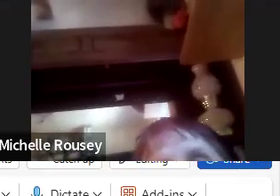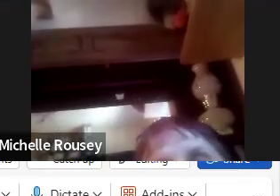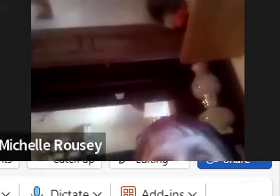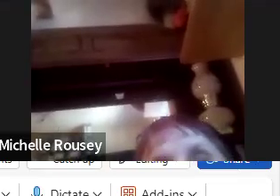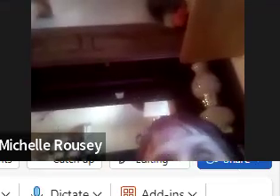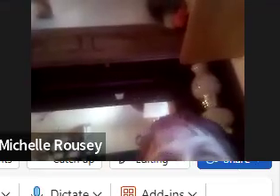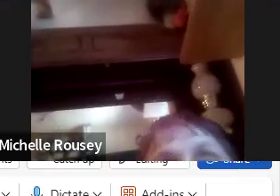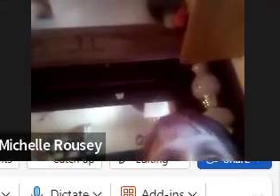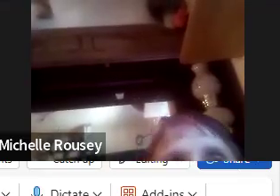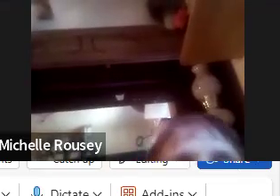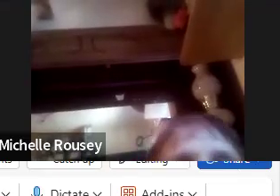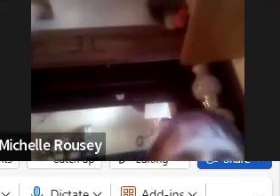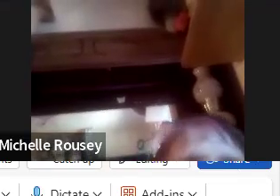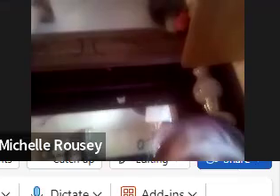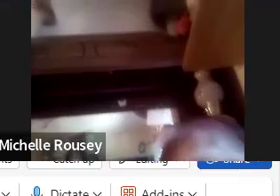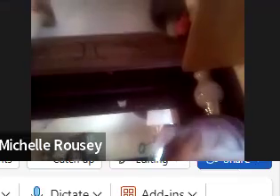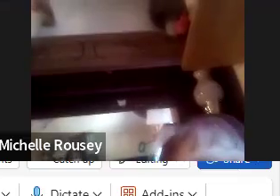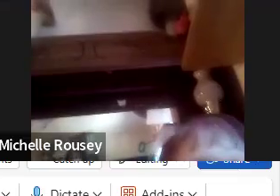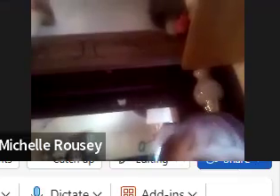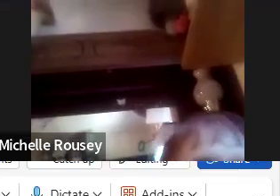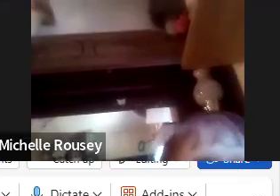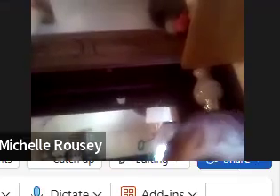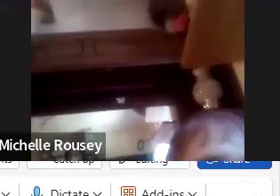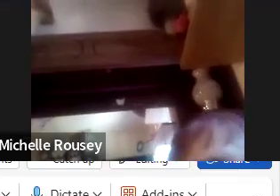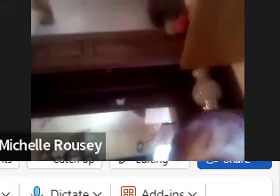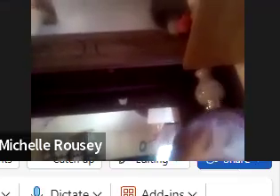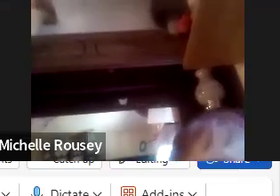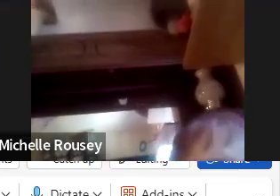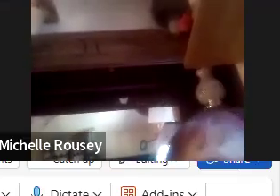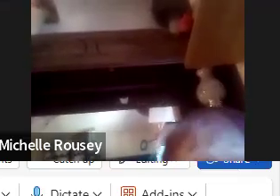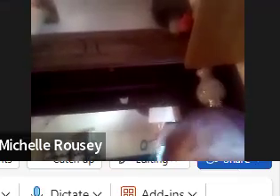where people gather and can gather is important.